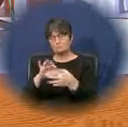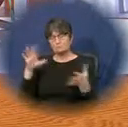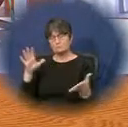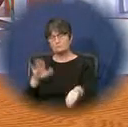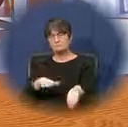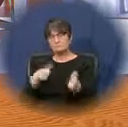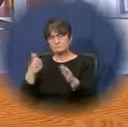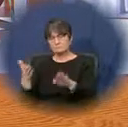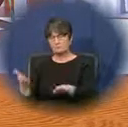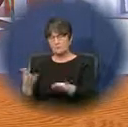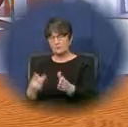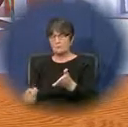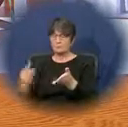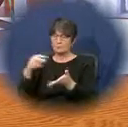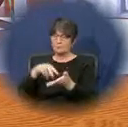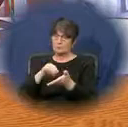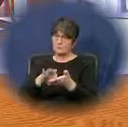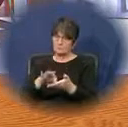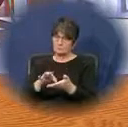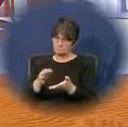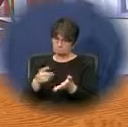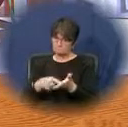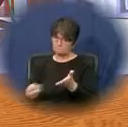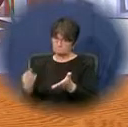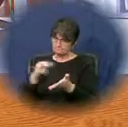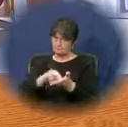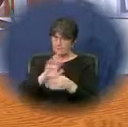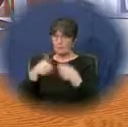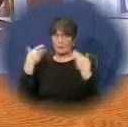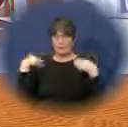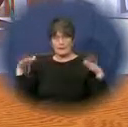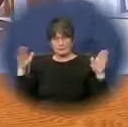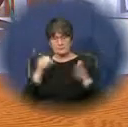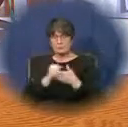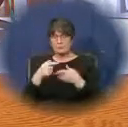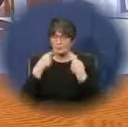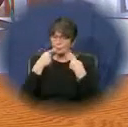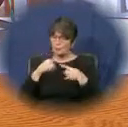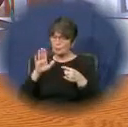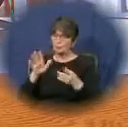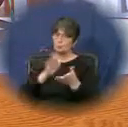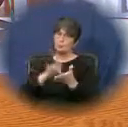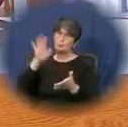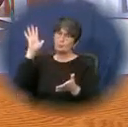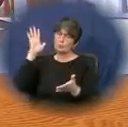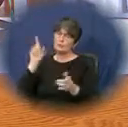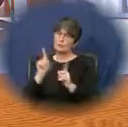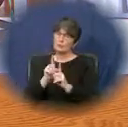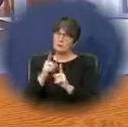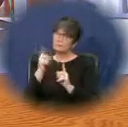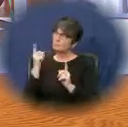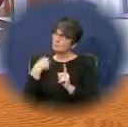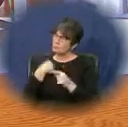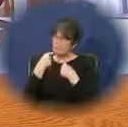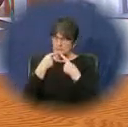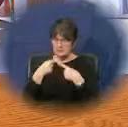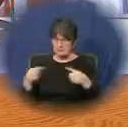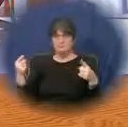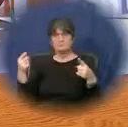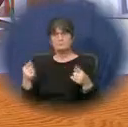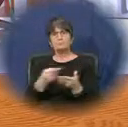the resurrection. And so with all the angels and all the saints, we declare your glory, as with one voice we